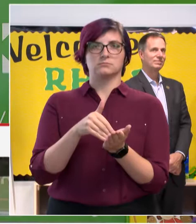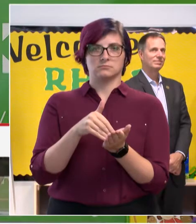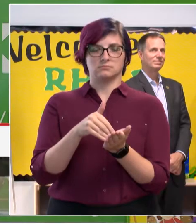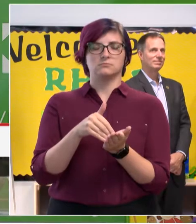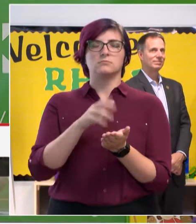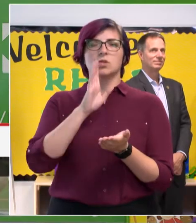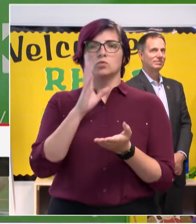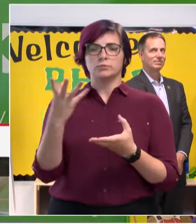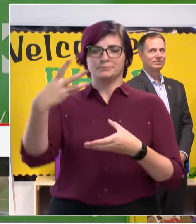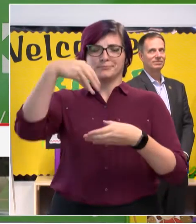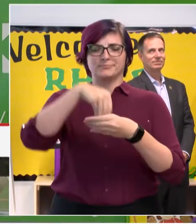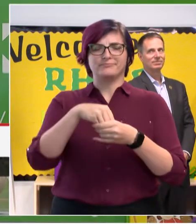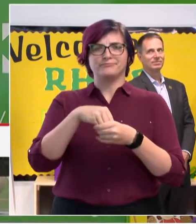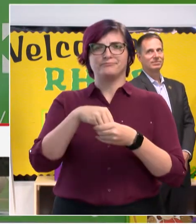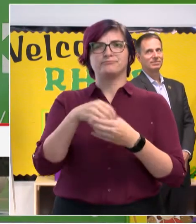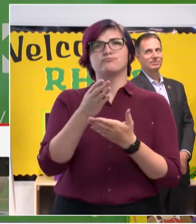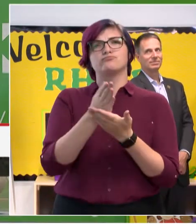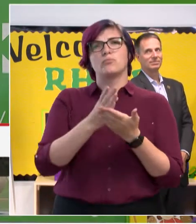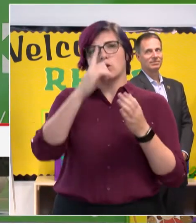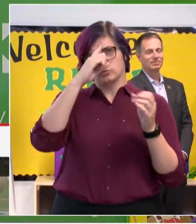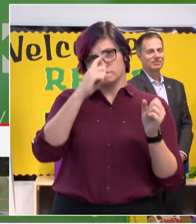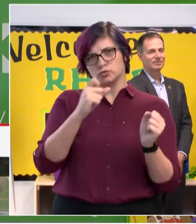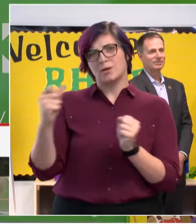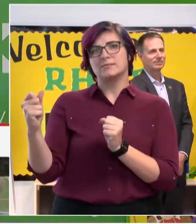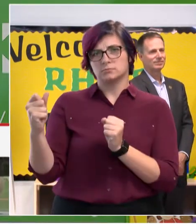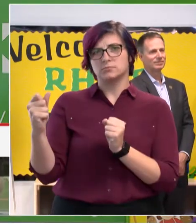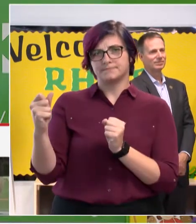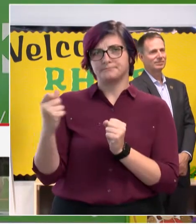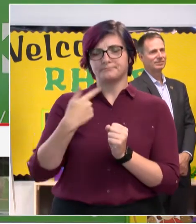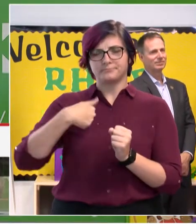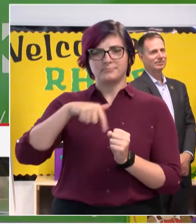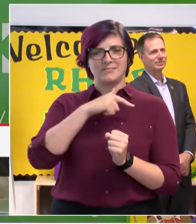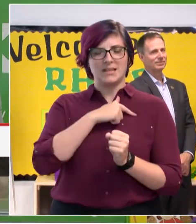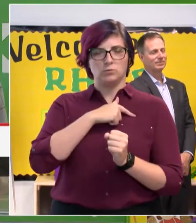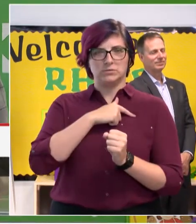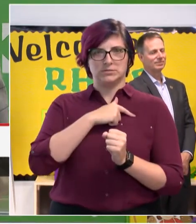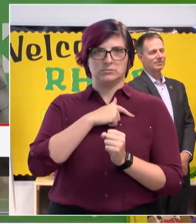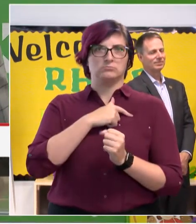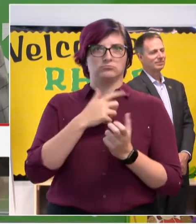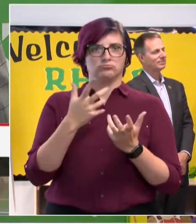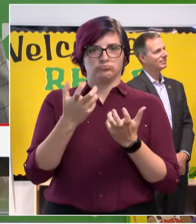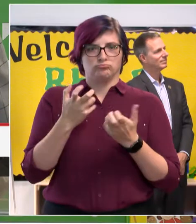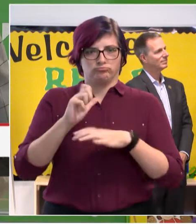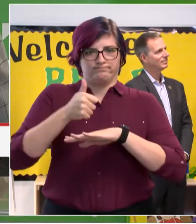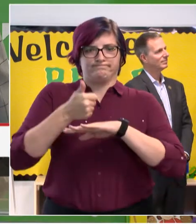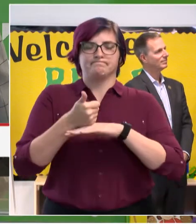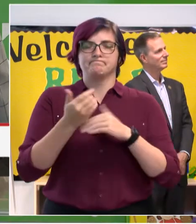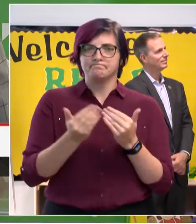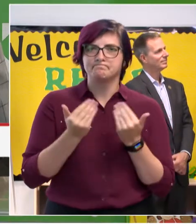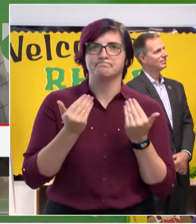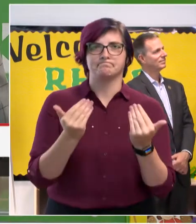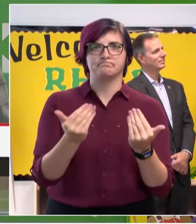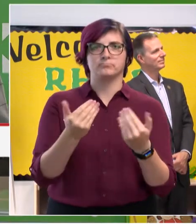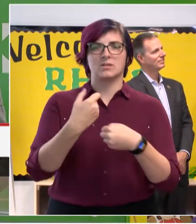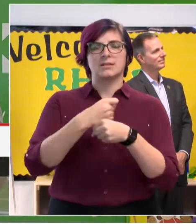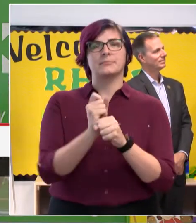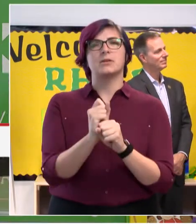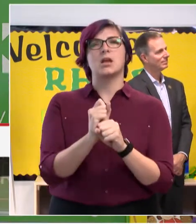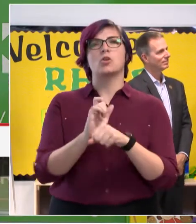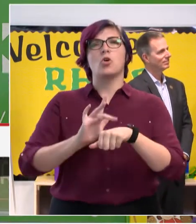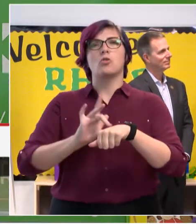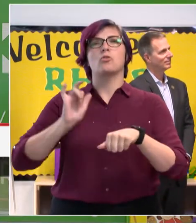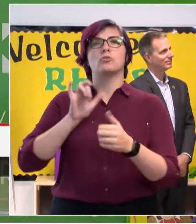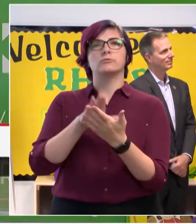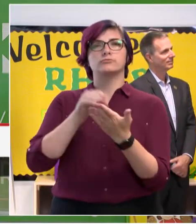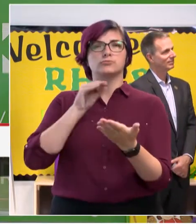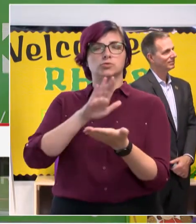part of a strategy that we embarked upon to create early learning schools